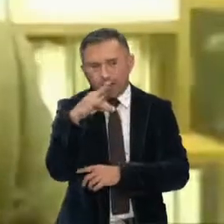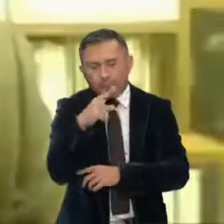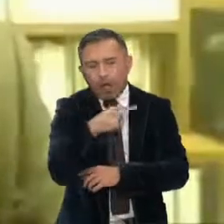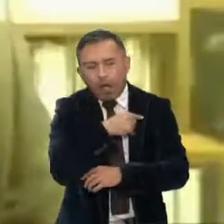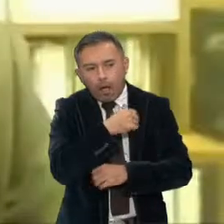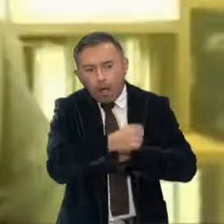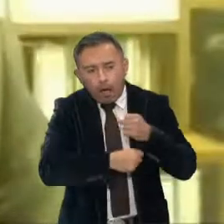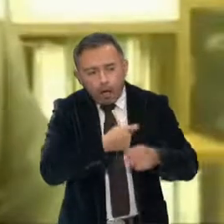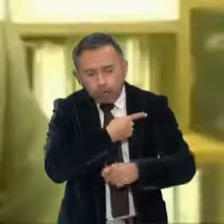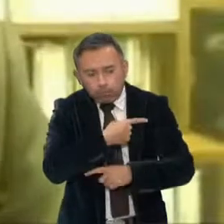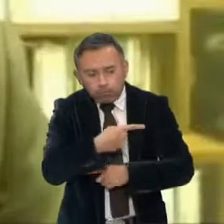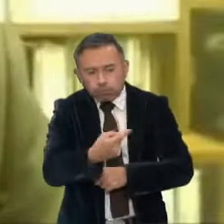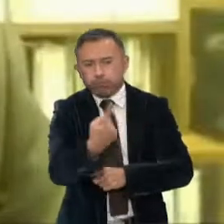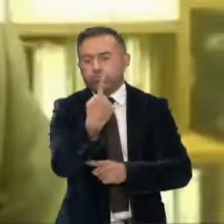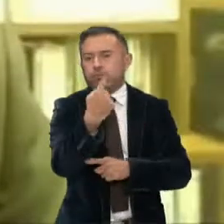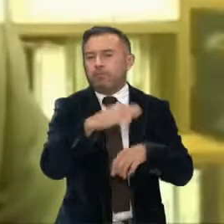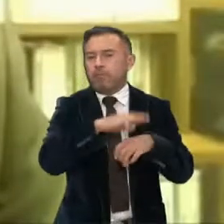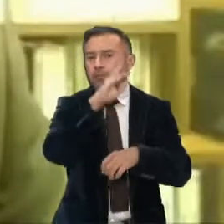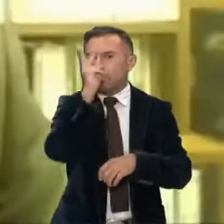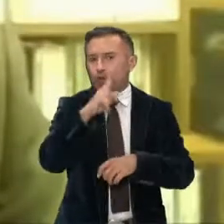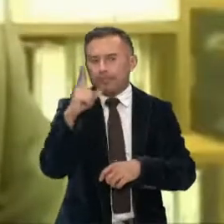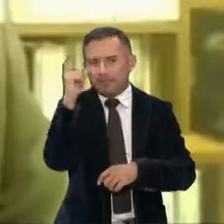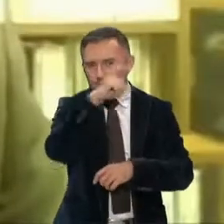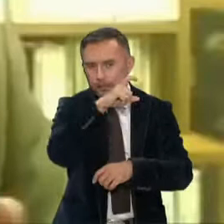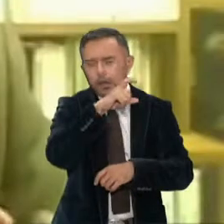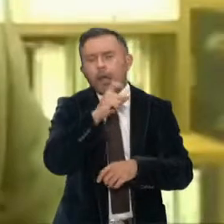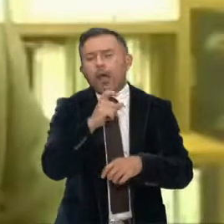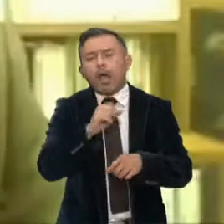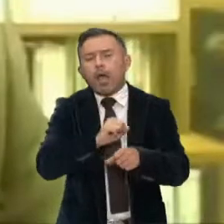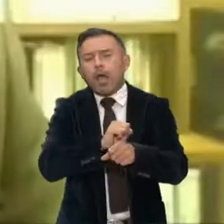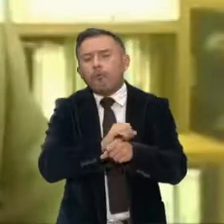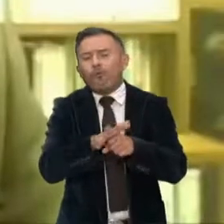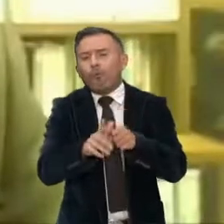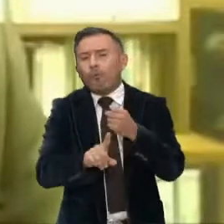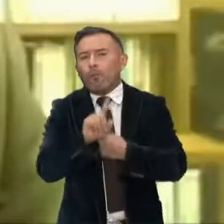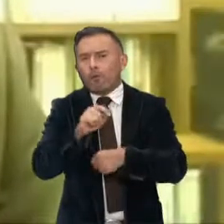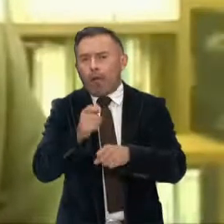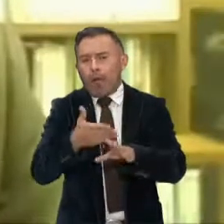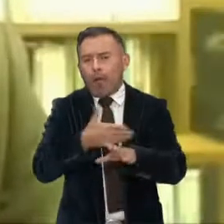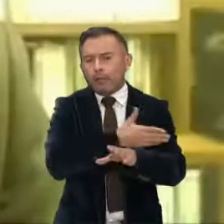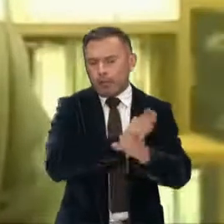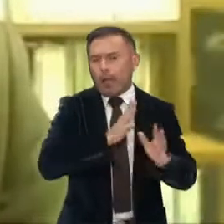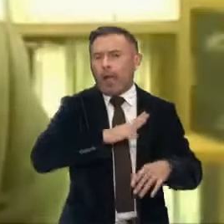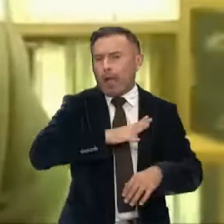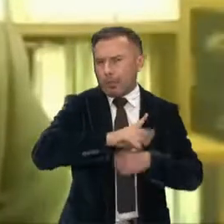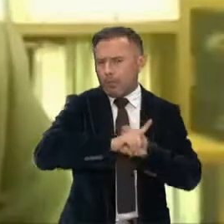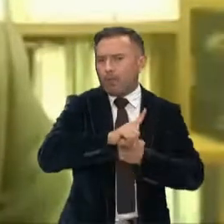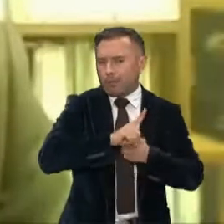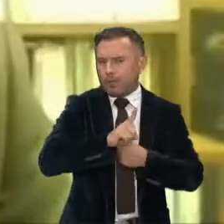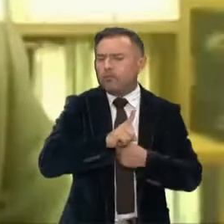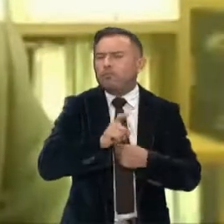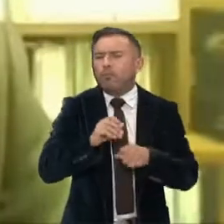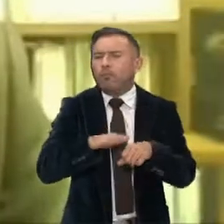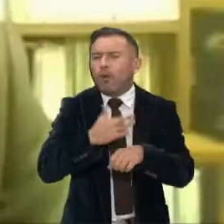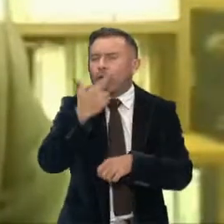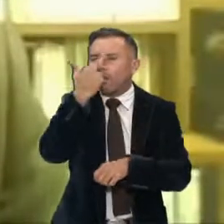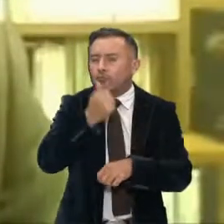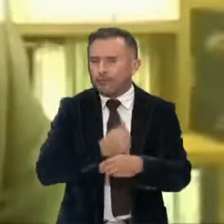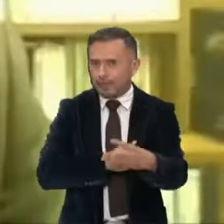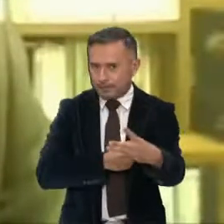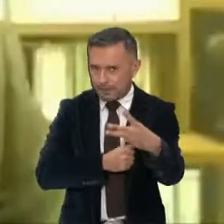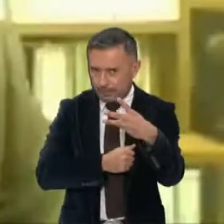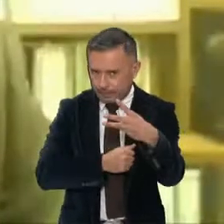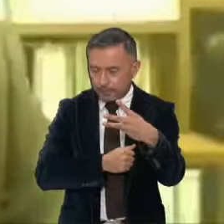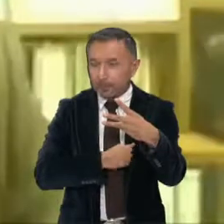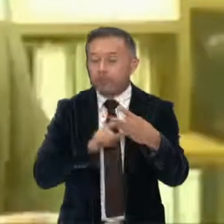in the history of Bolivia, and it was before of the pandemic even. And this is due to three main factors. The